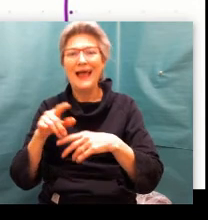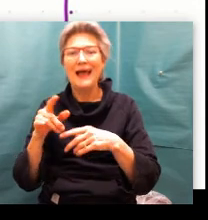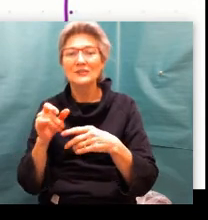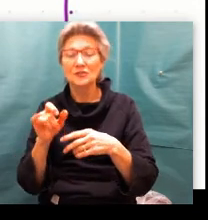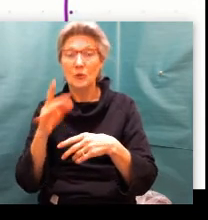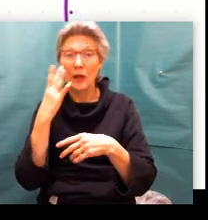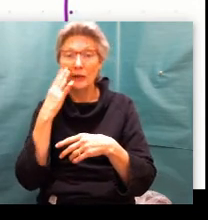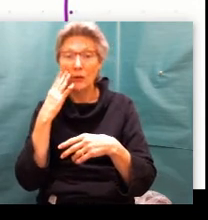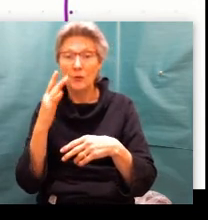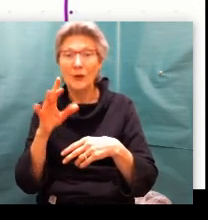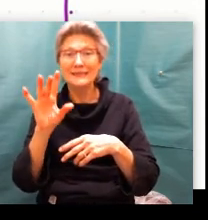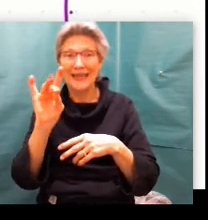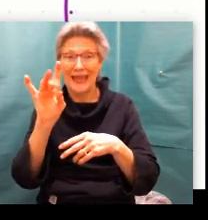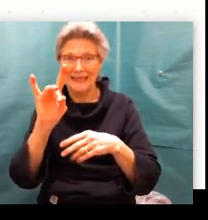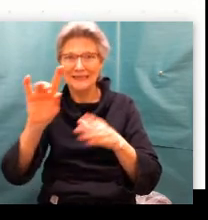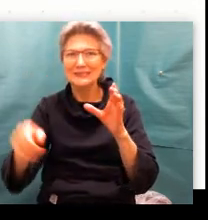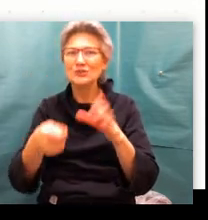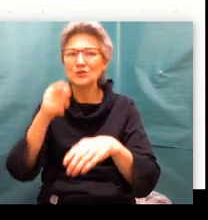1/3.